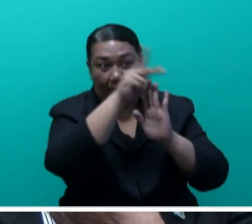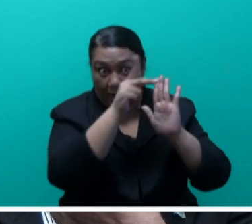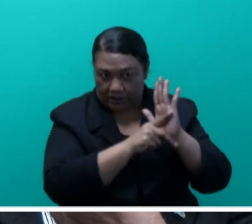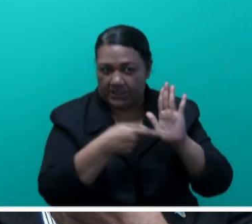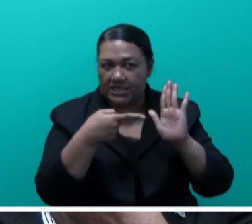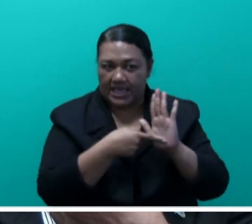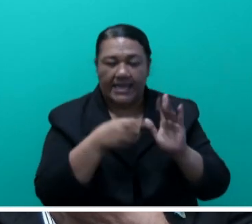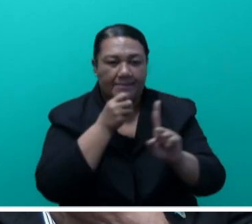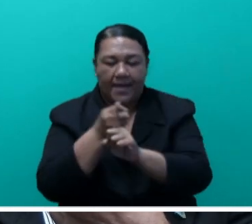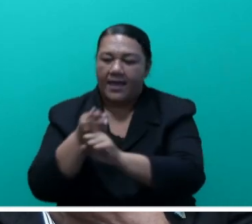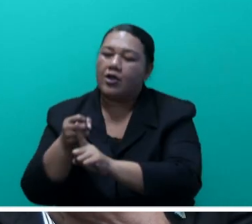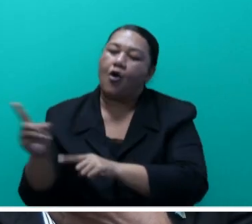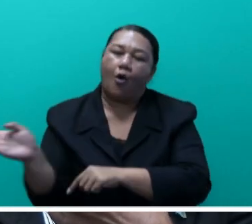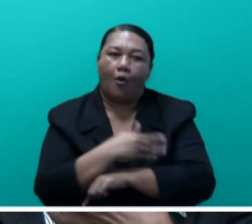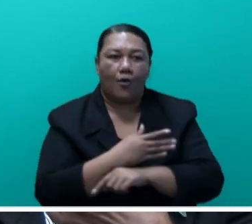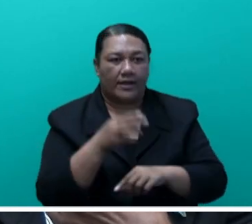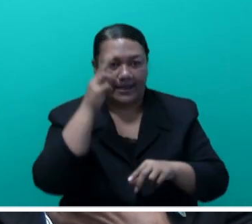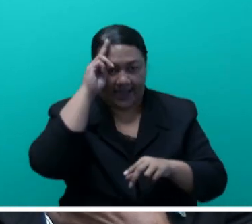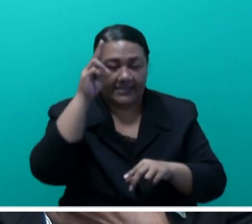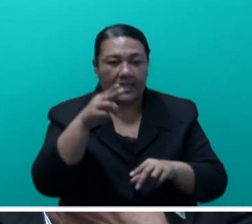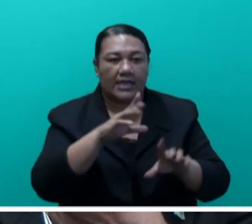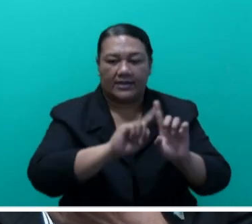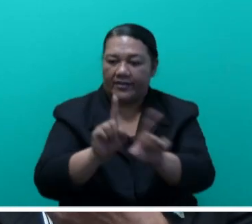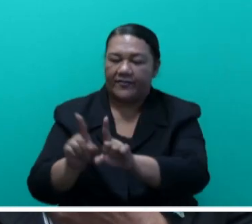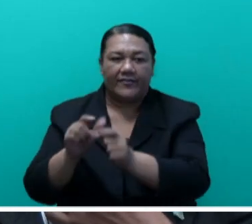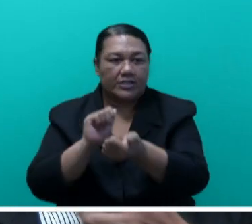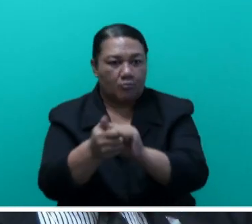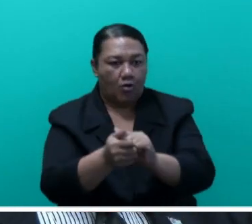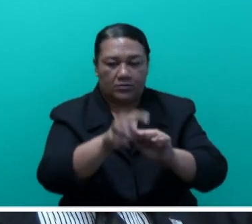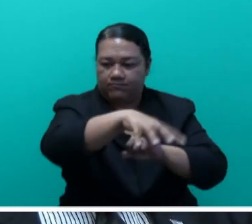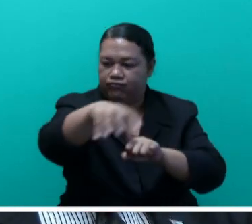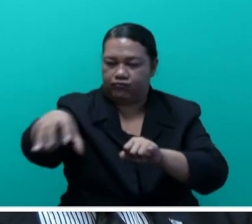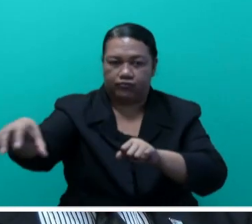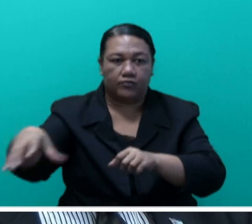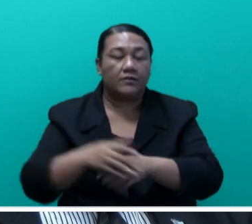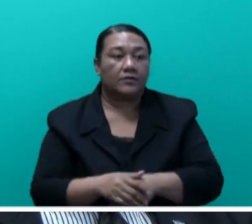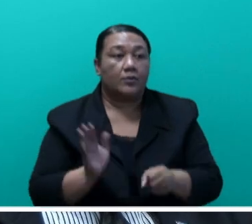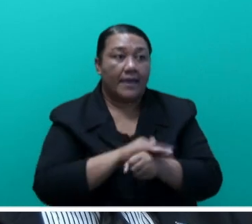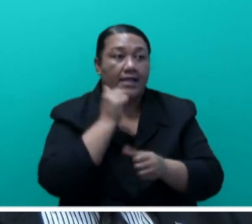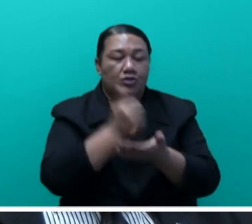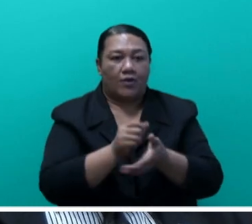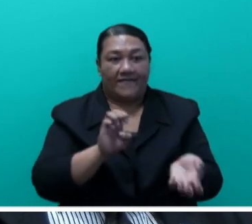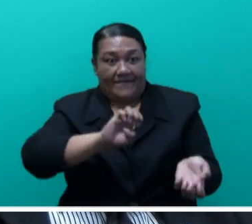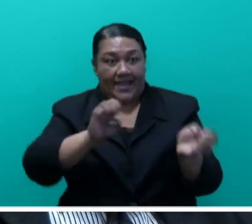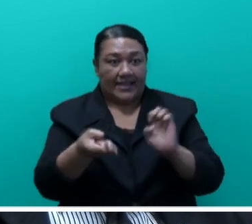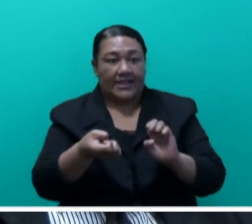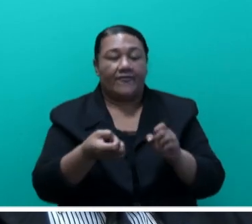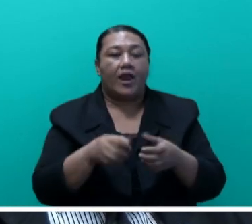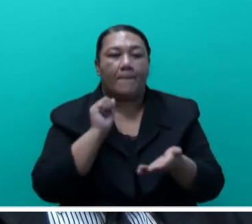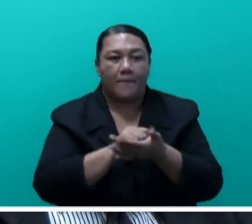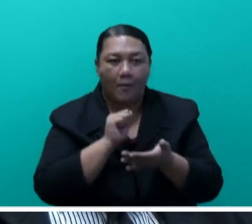the nation. We will also work to ensure that resources are used effectively and